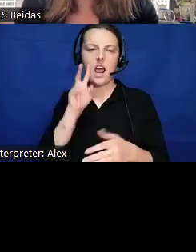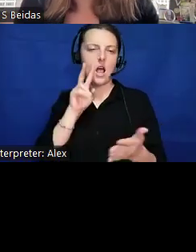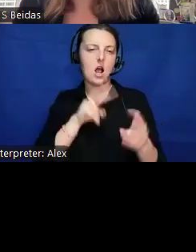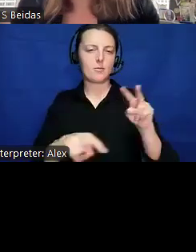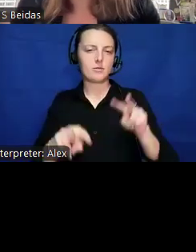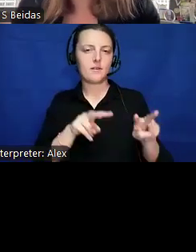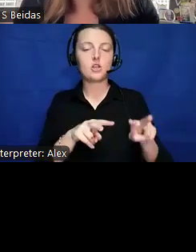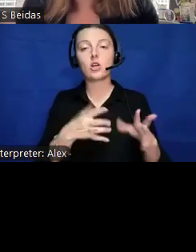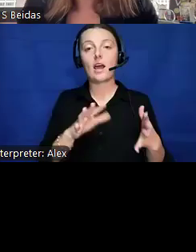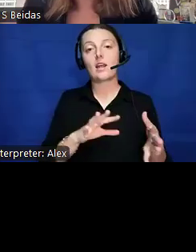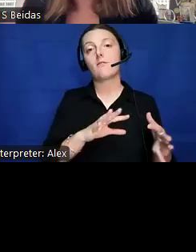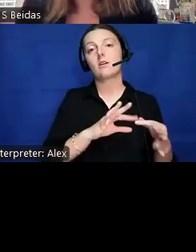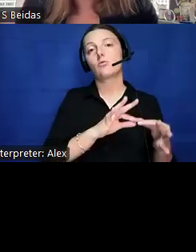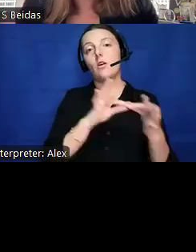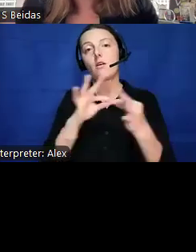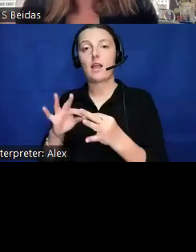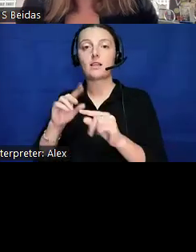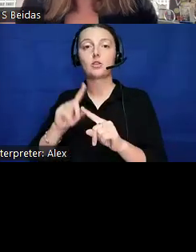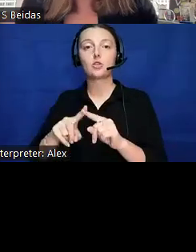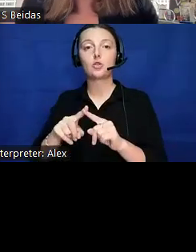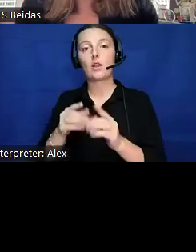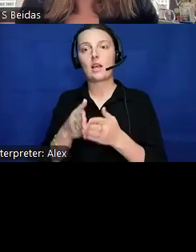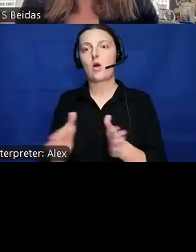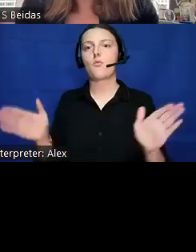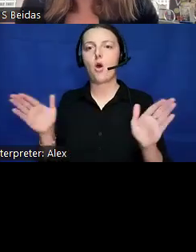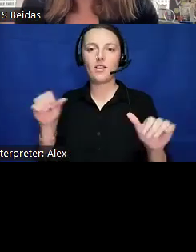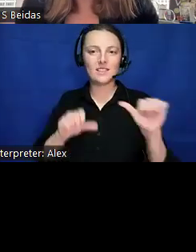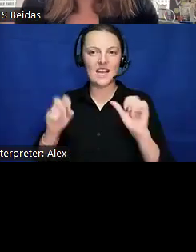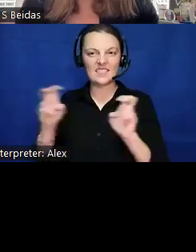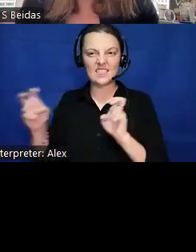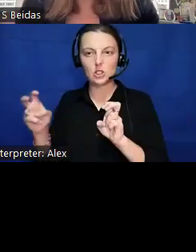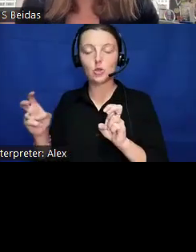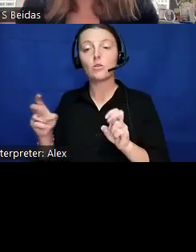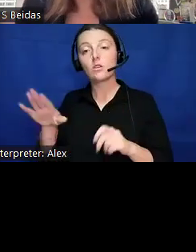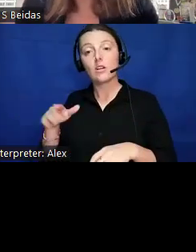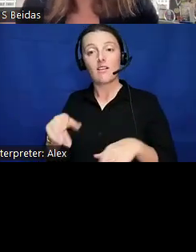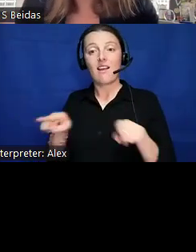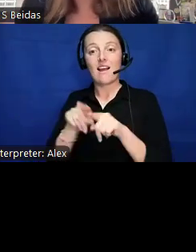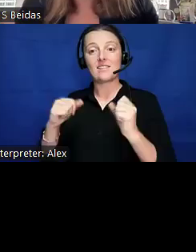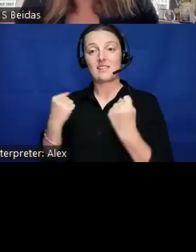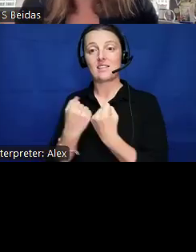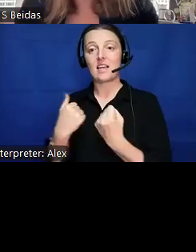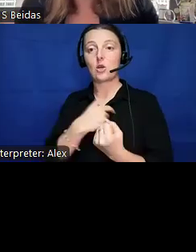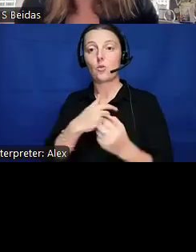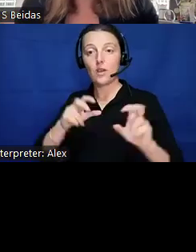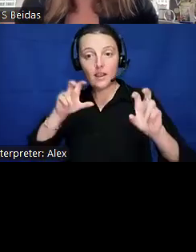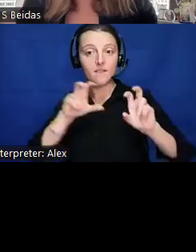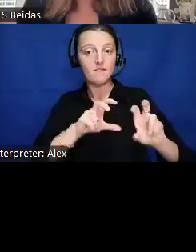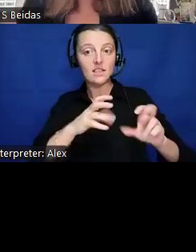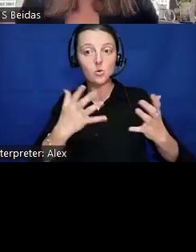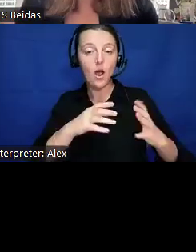of science-wide issue, is how I should put it. As a society, we invest far more in discovery